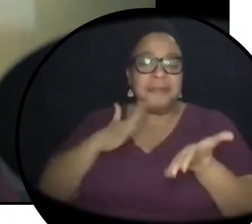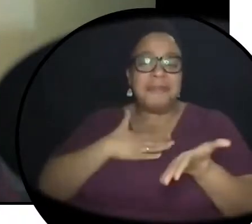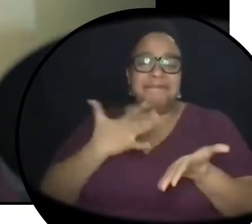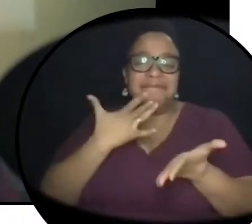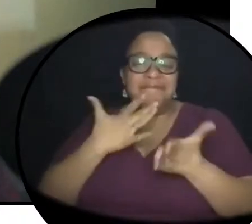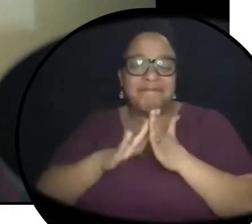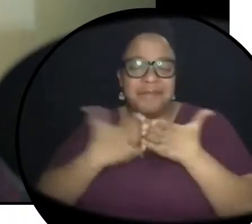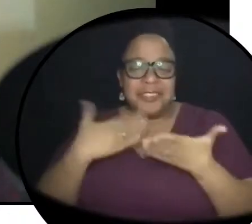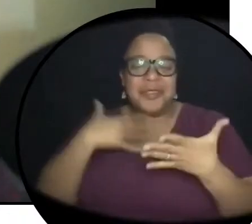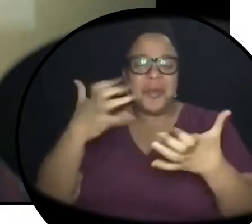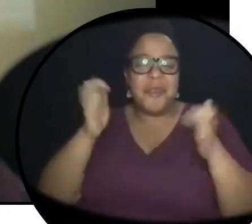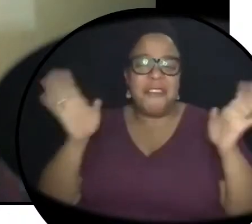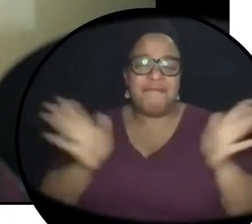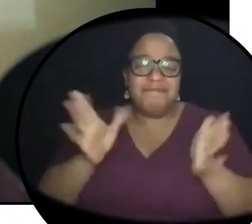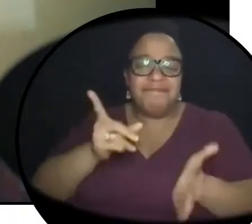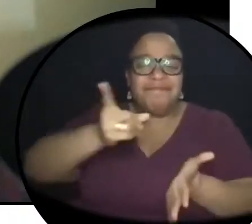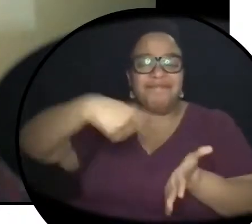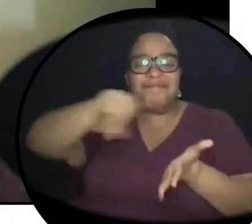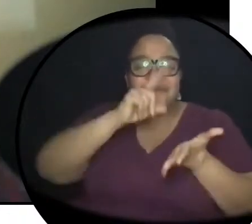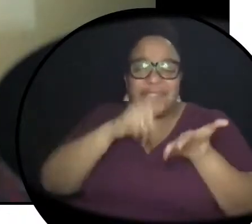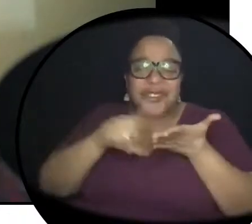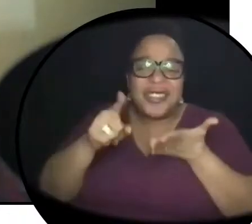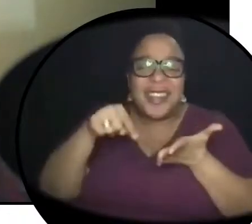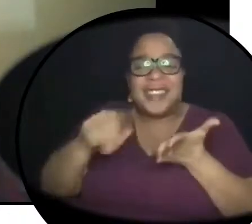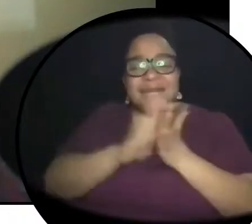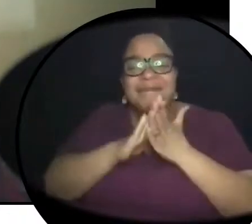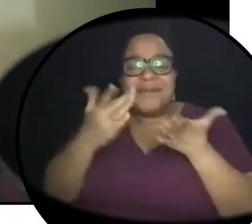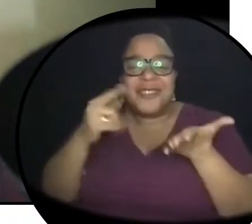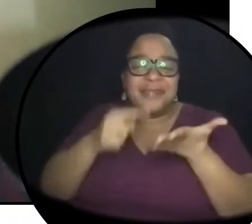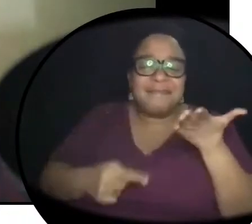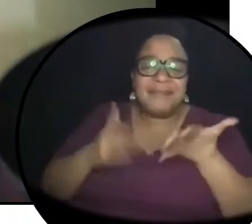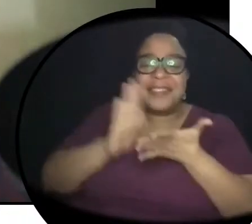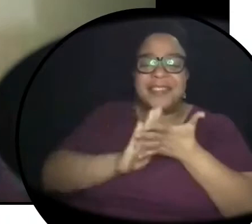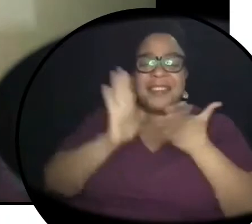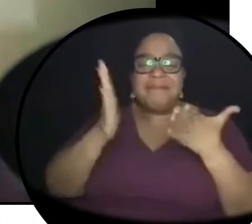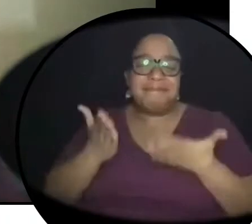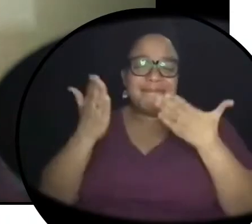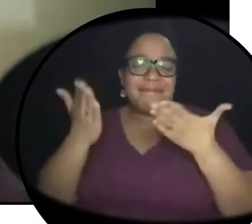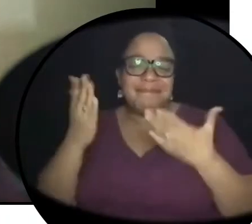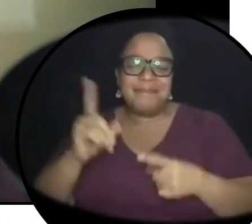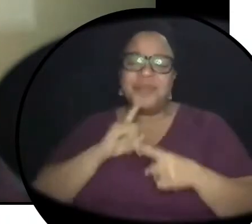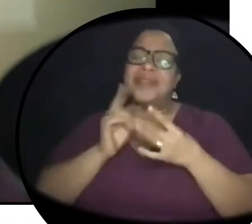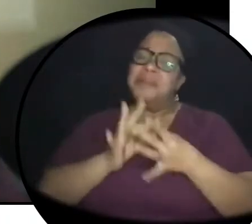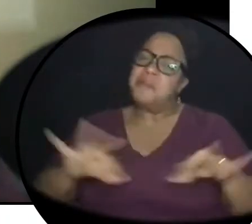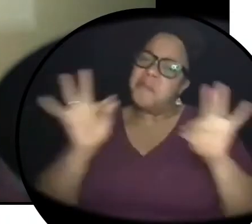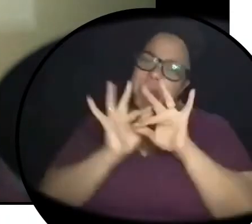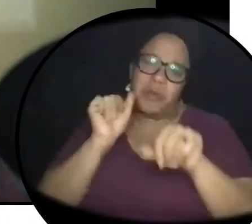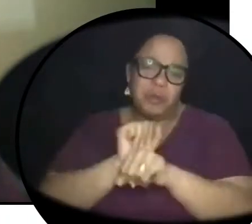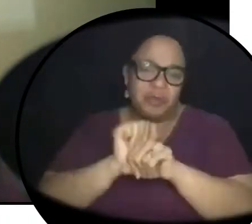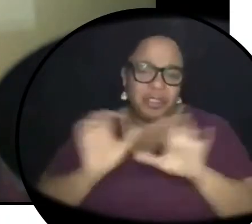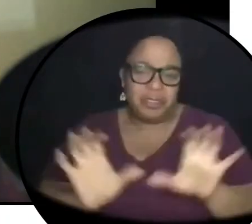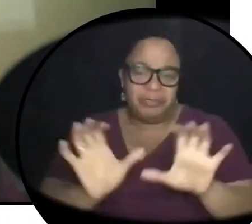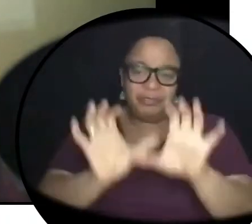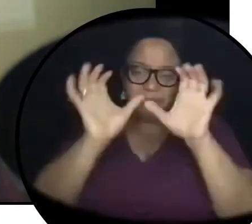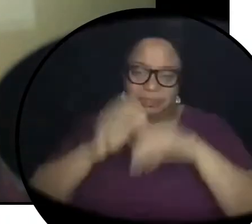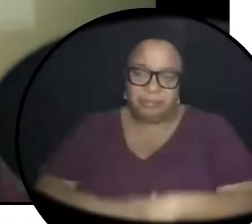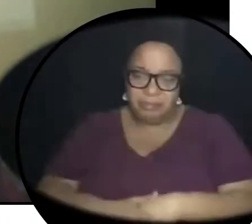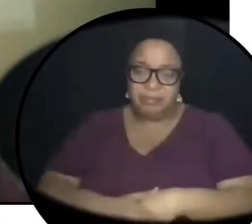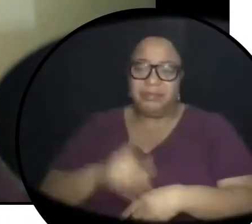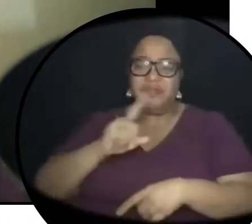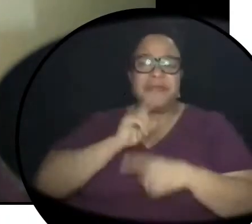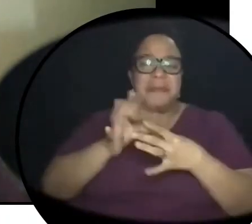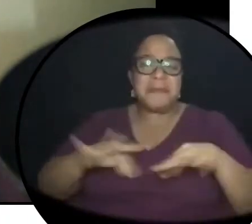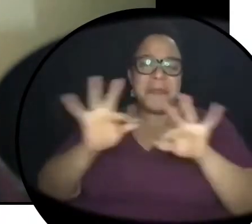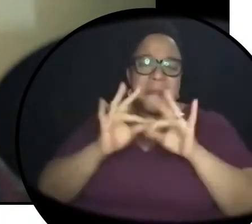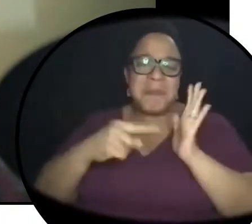freely available, we ask that those who are able, and I know this is Giving Tuesday, to make a solidarity donation